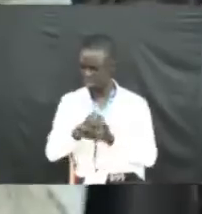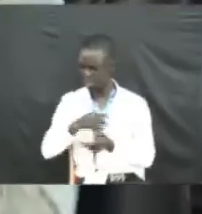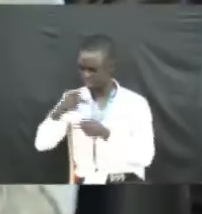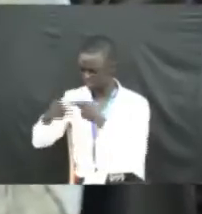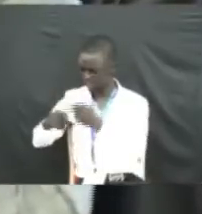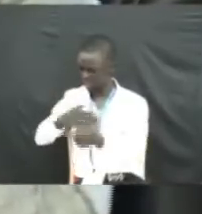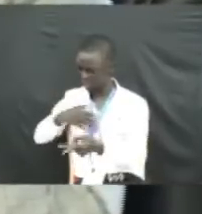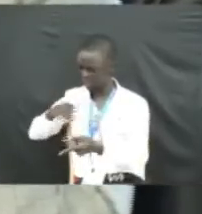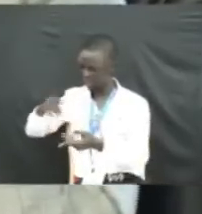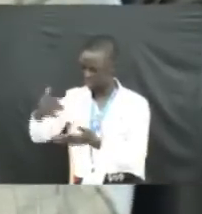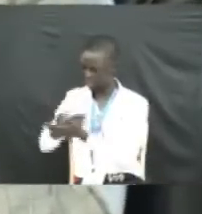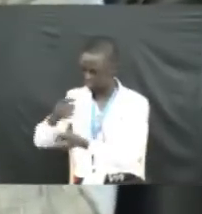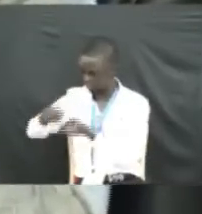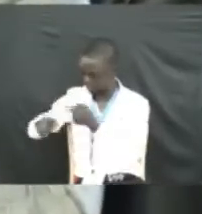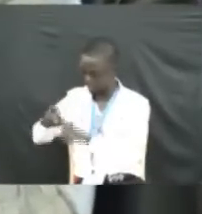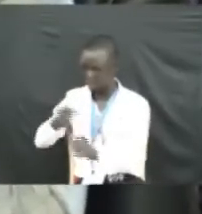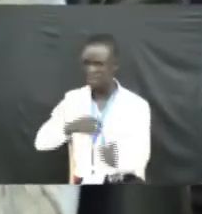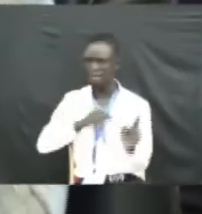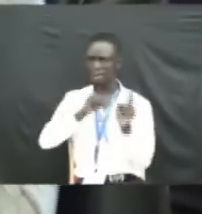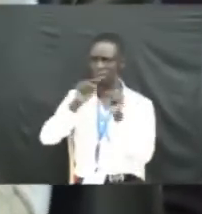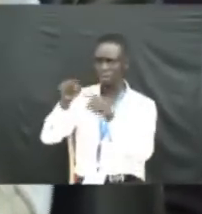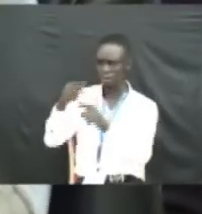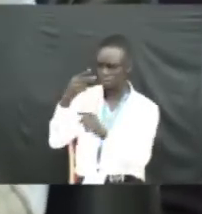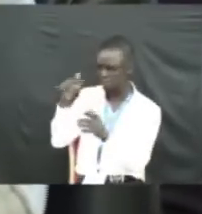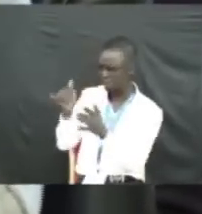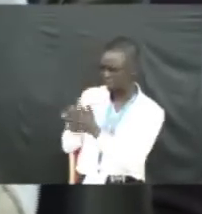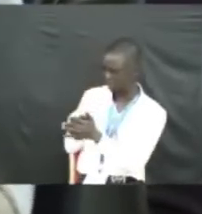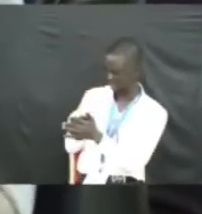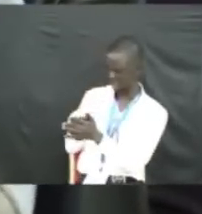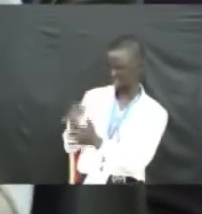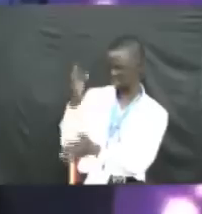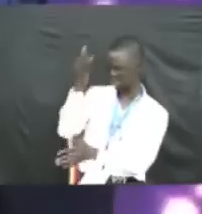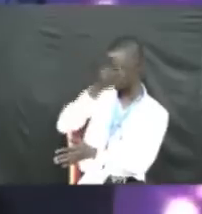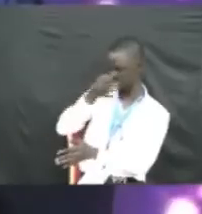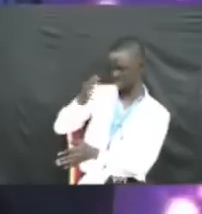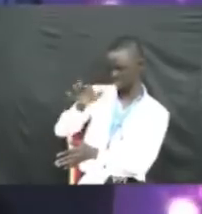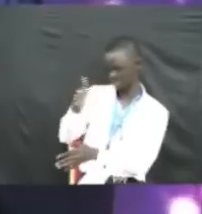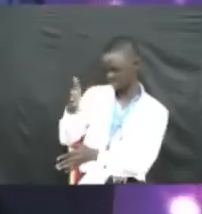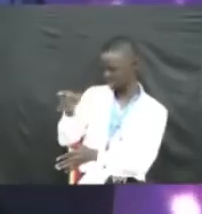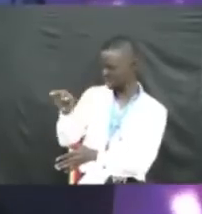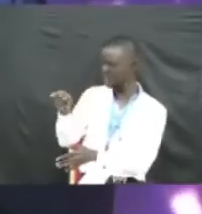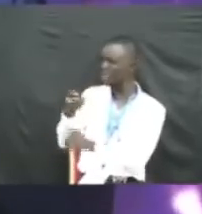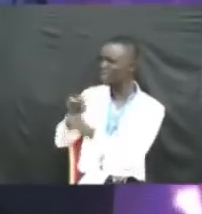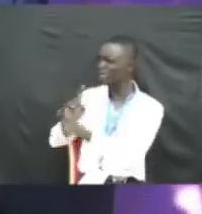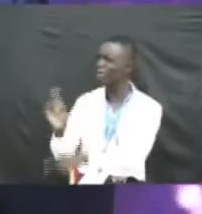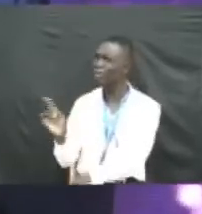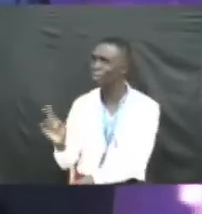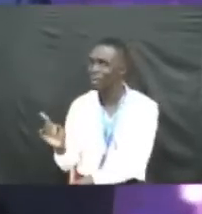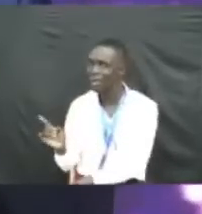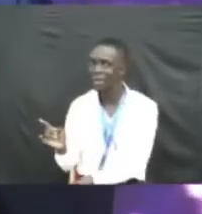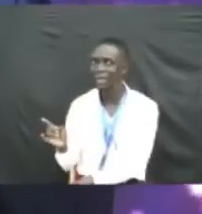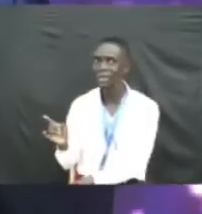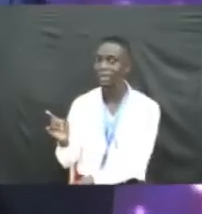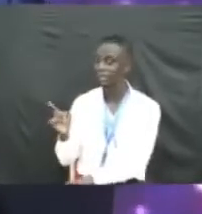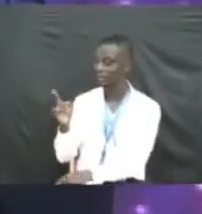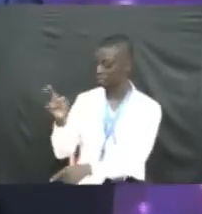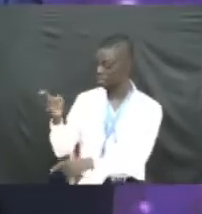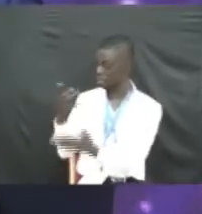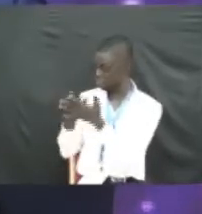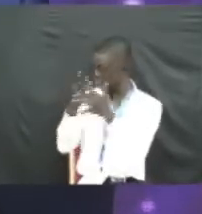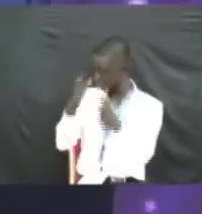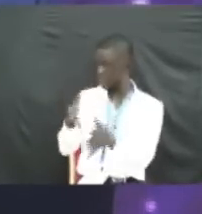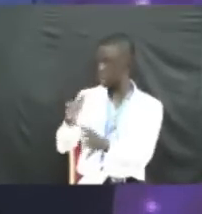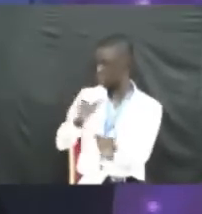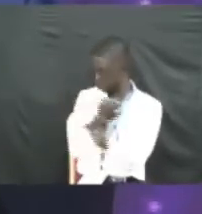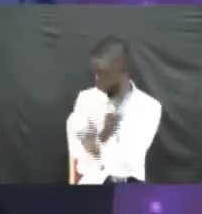friends? So I came out and I saw these strange faces. Where are they from? I've released prisoners. Hey, you have